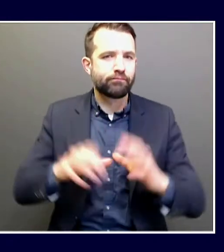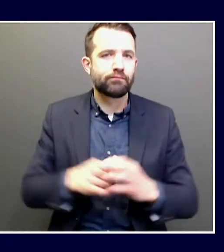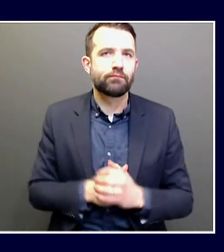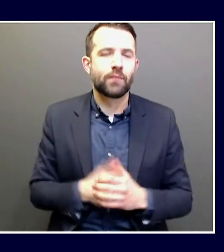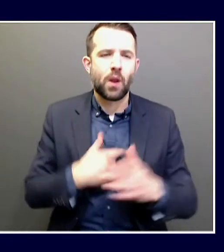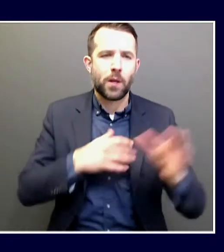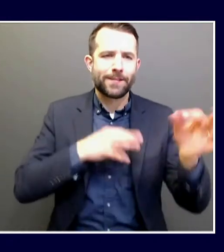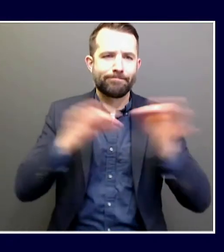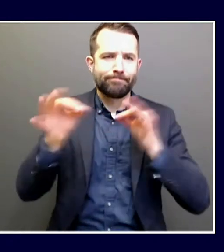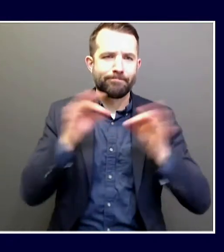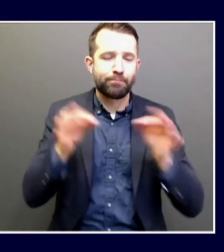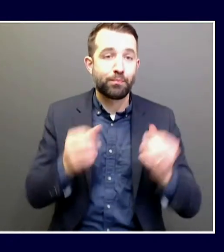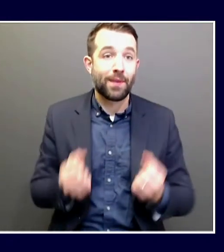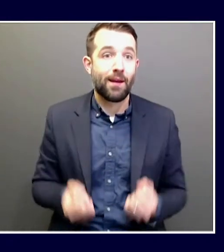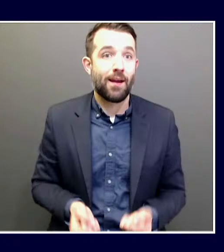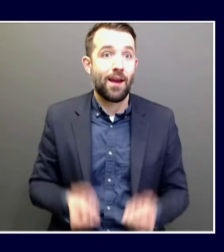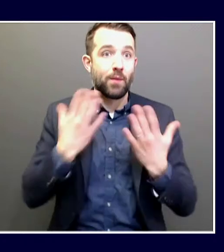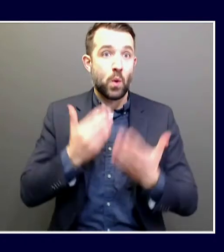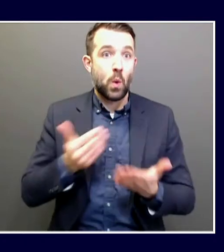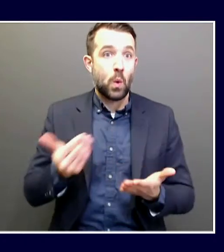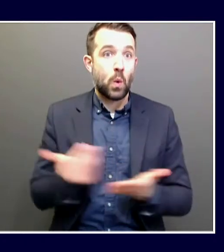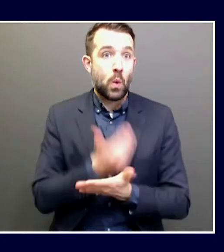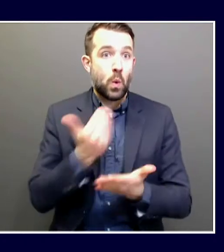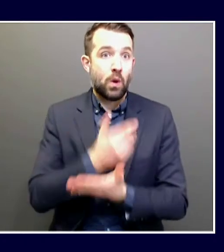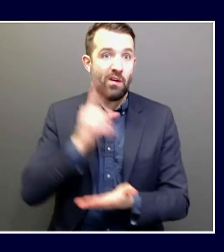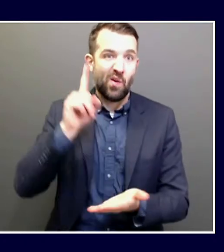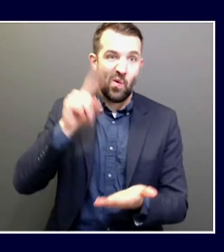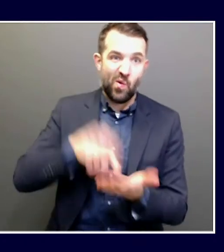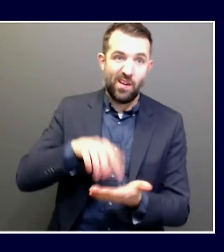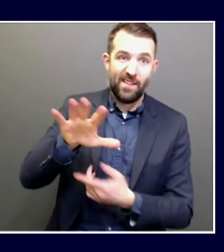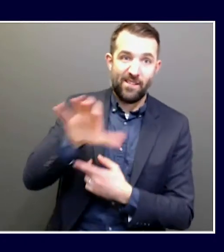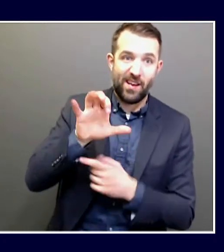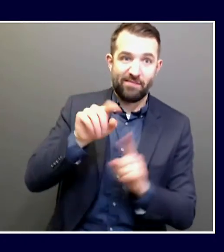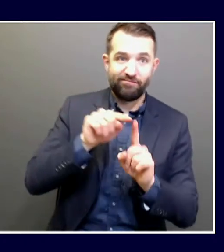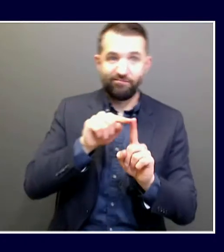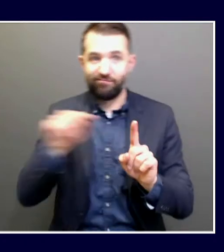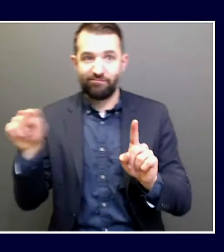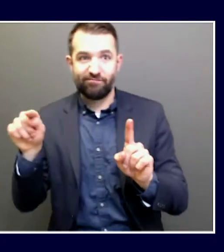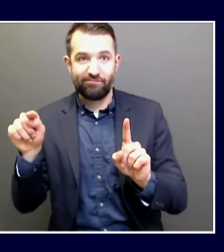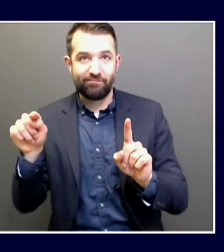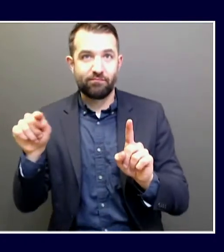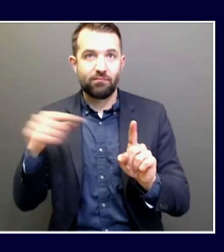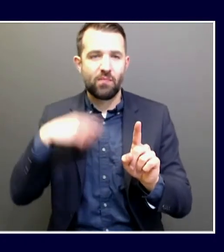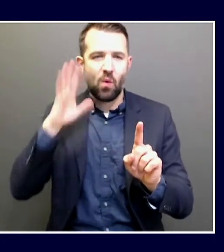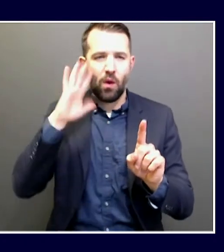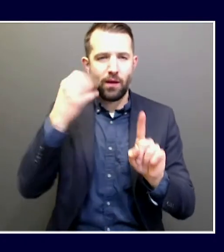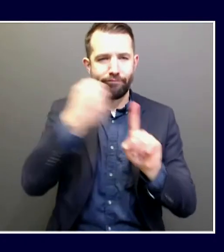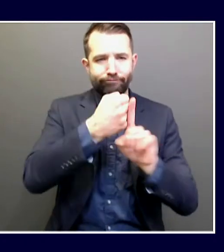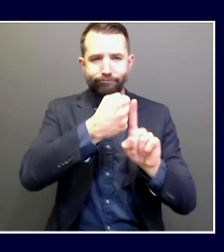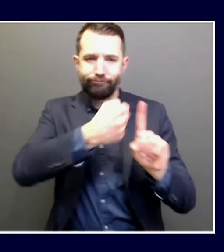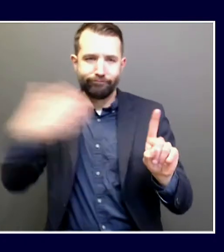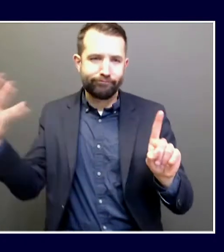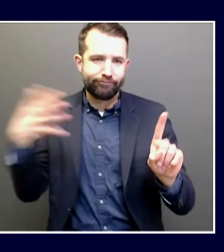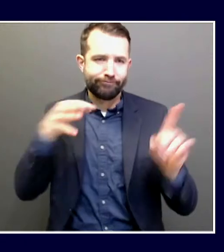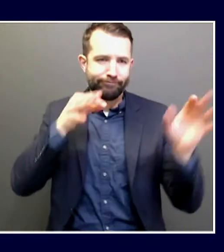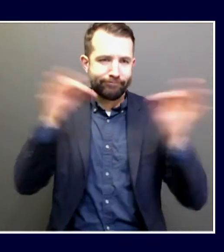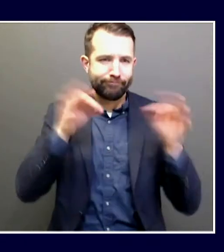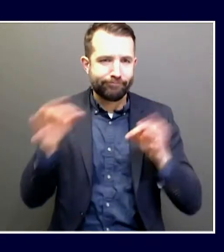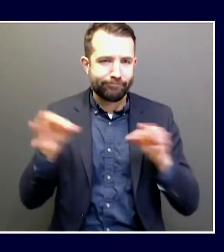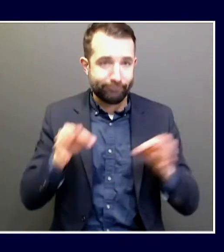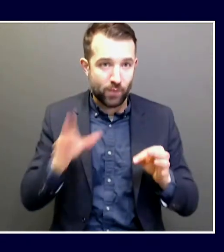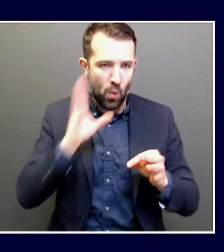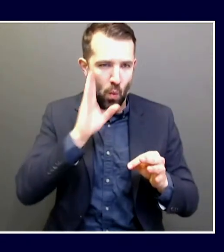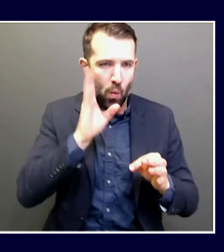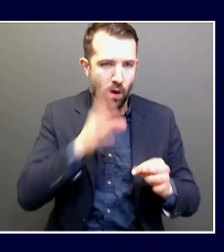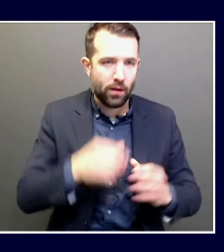some context around that number. As we've talked before at these briefings, the value of daily case